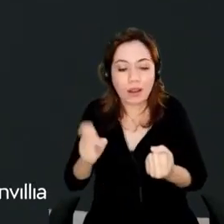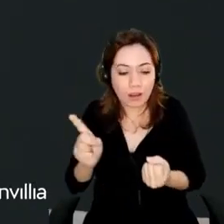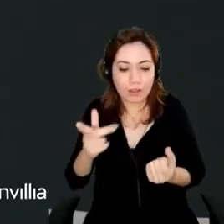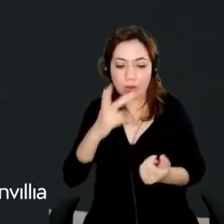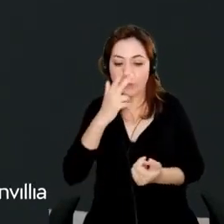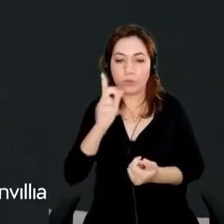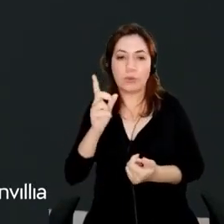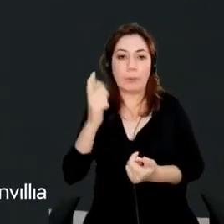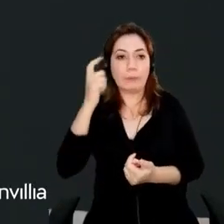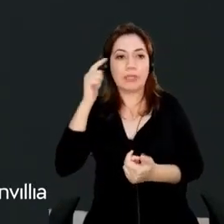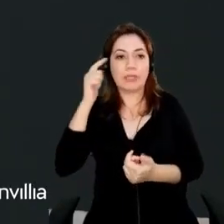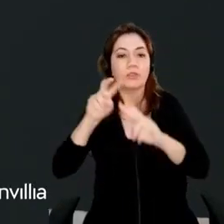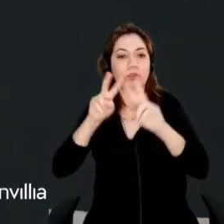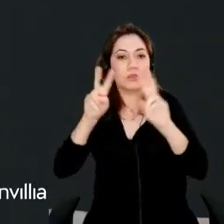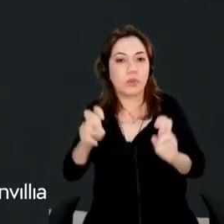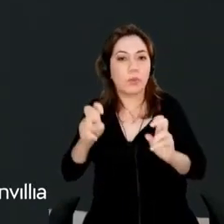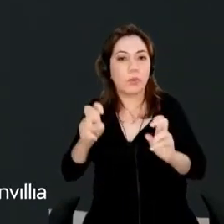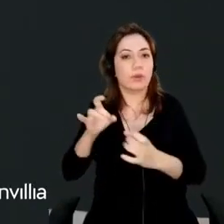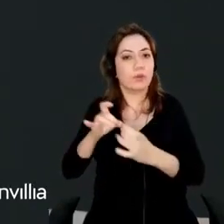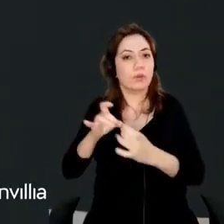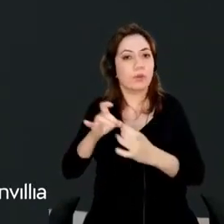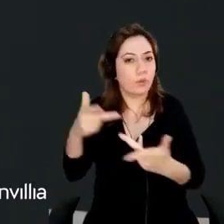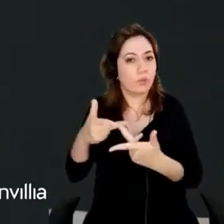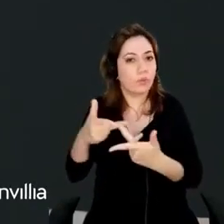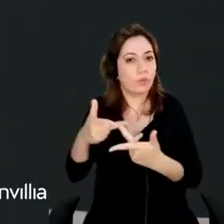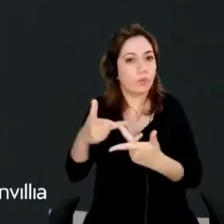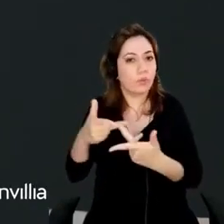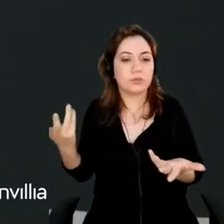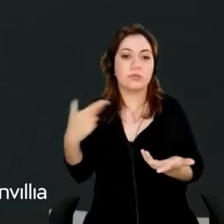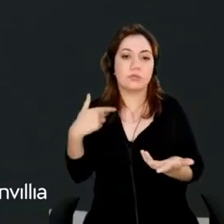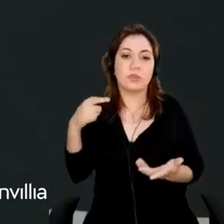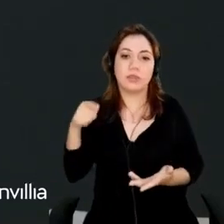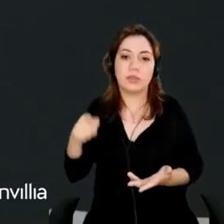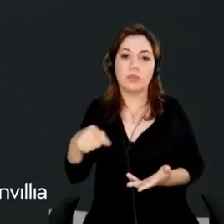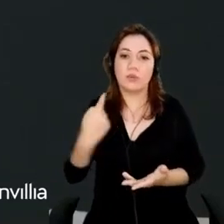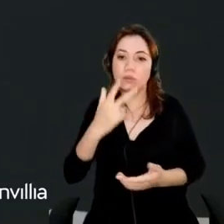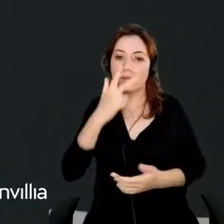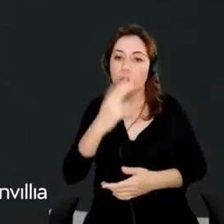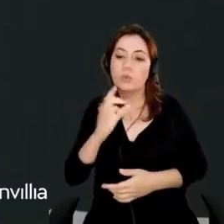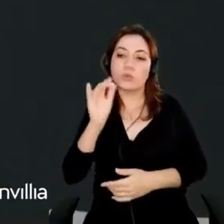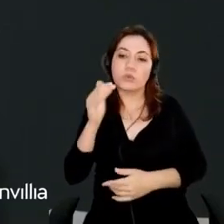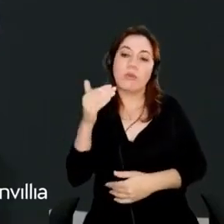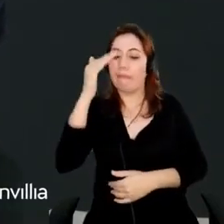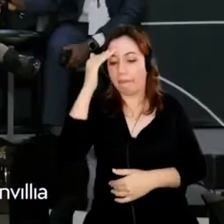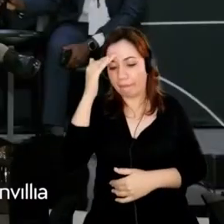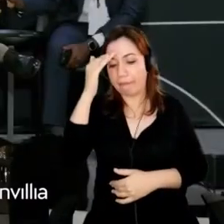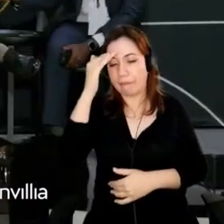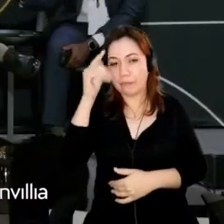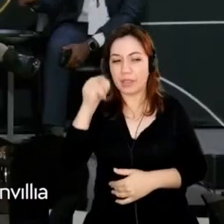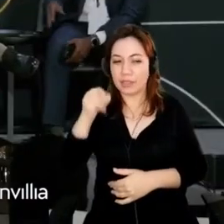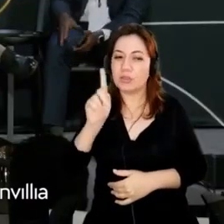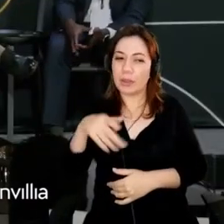know? So, you know, we become complacent. I think that's my biggest concern, so. Yeah. Right, Andre?